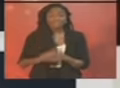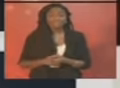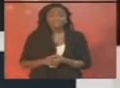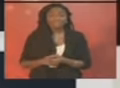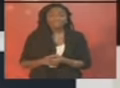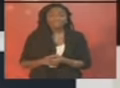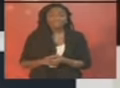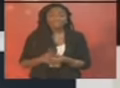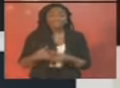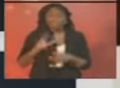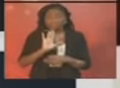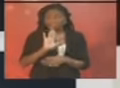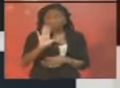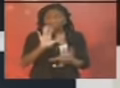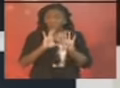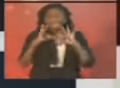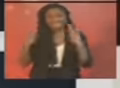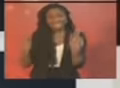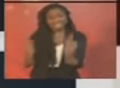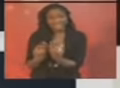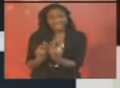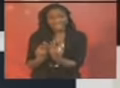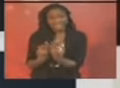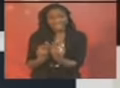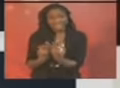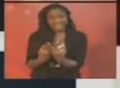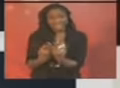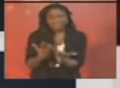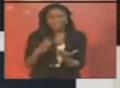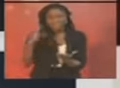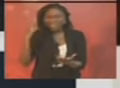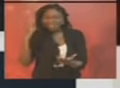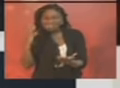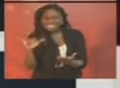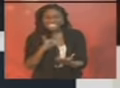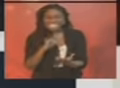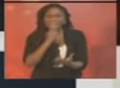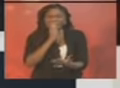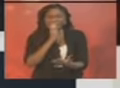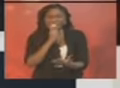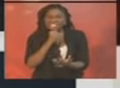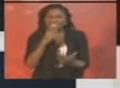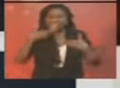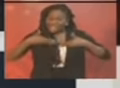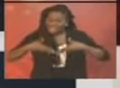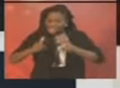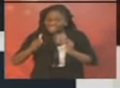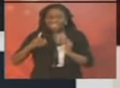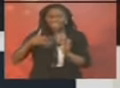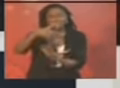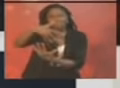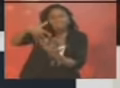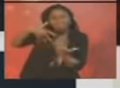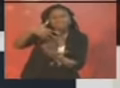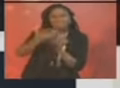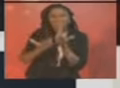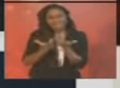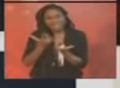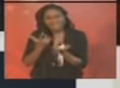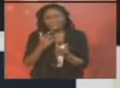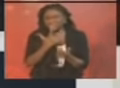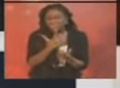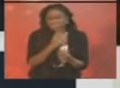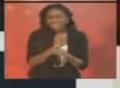your family members in your pod who are about the same age, let them hang together for a bit so they can actually, even if it's about 3 or